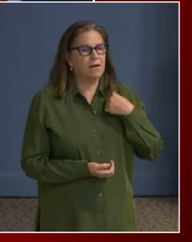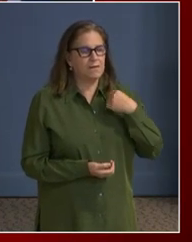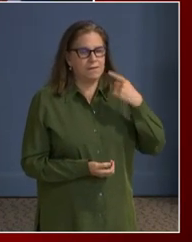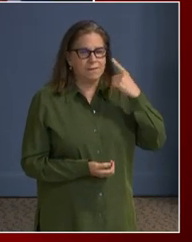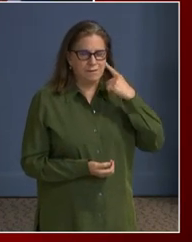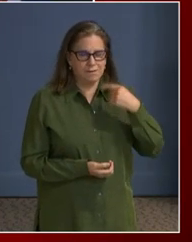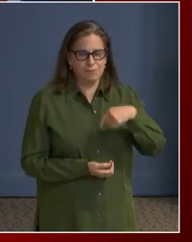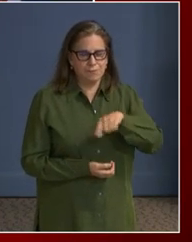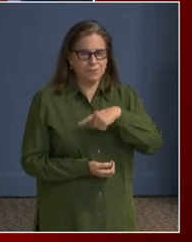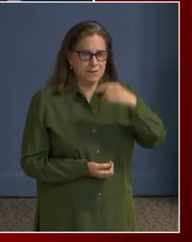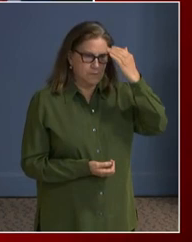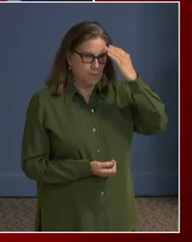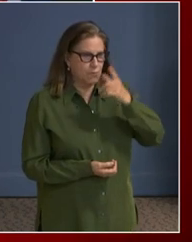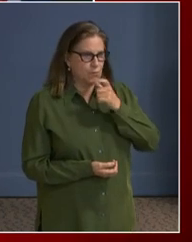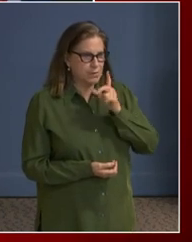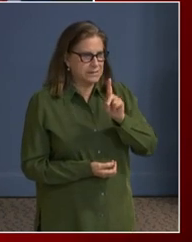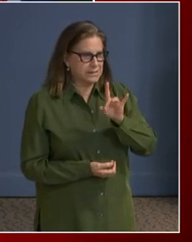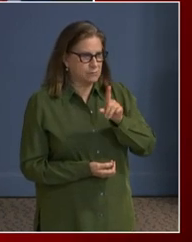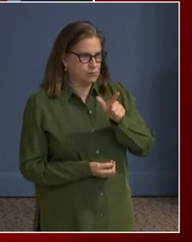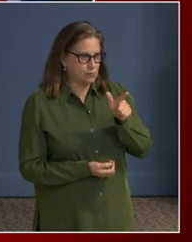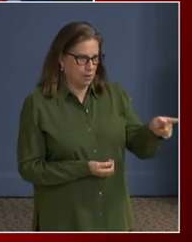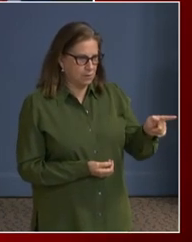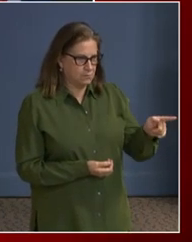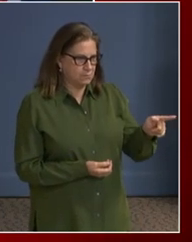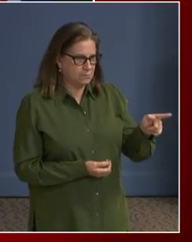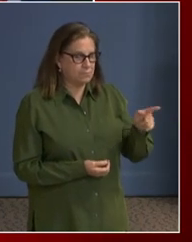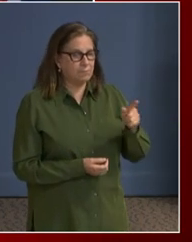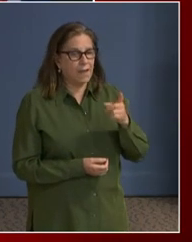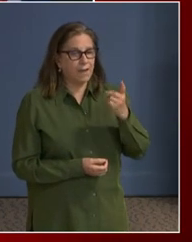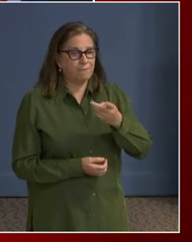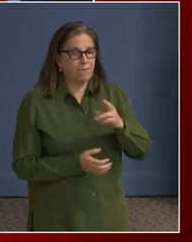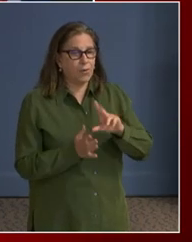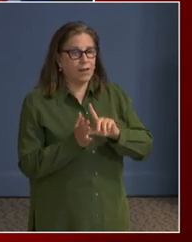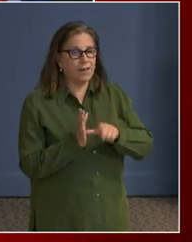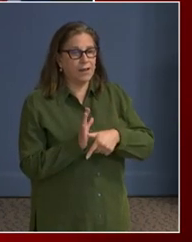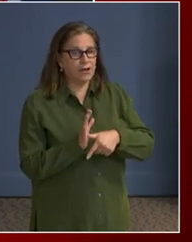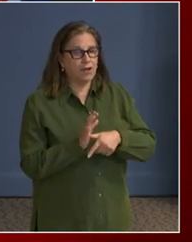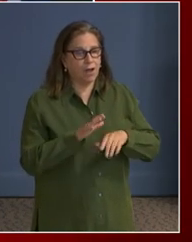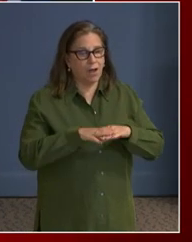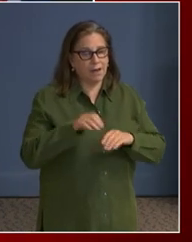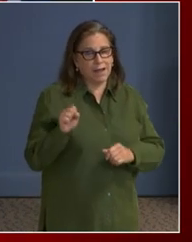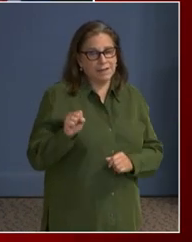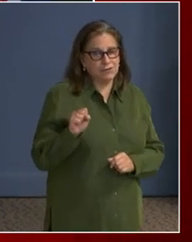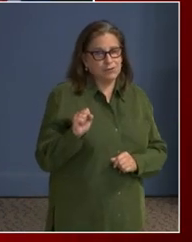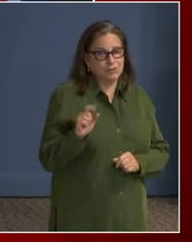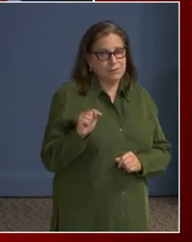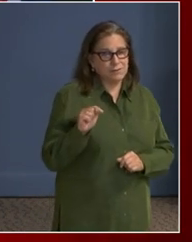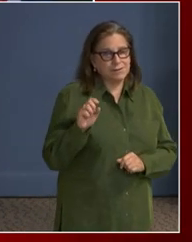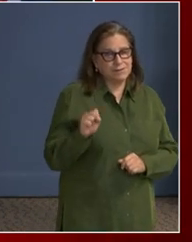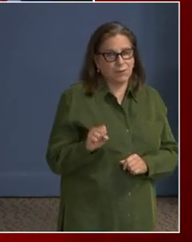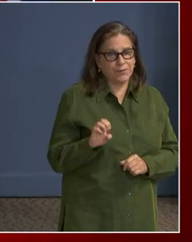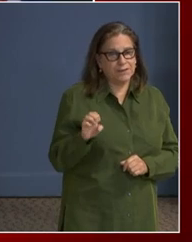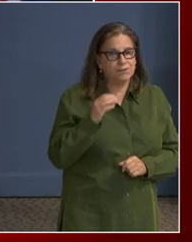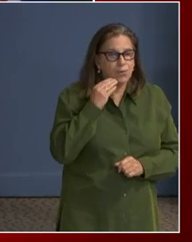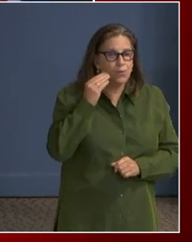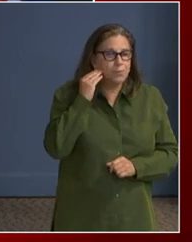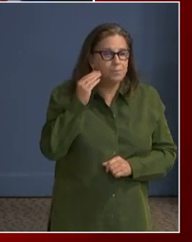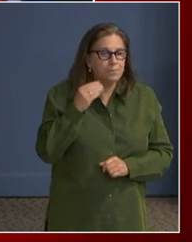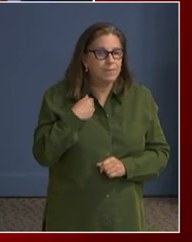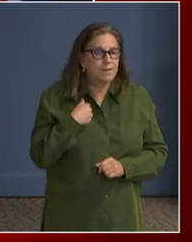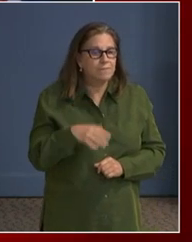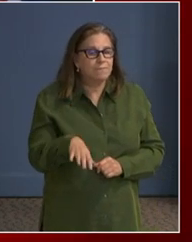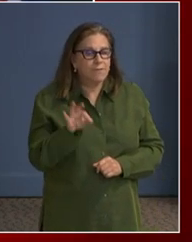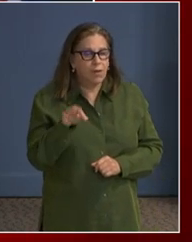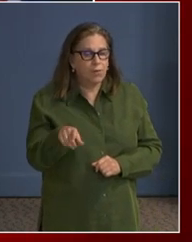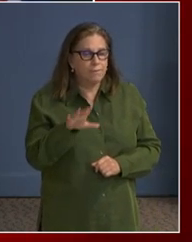at 4:30 a.m., on Sunday in the 3900 block of S Street inside of a home, we found 58-year-old Paul